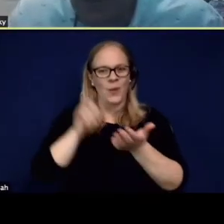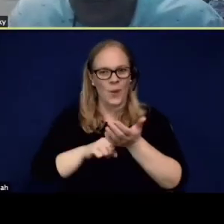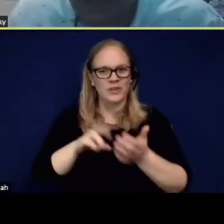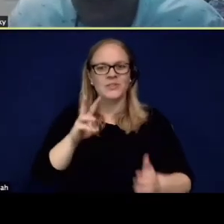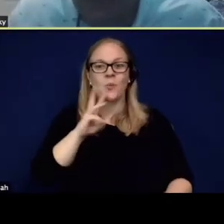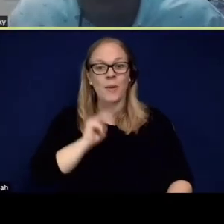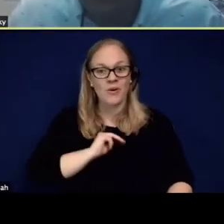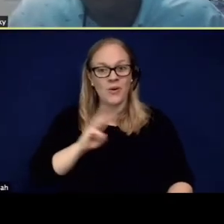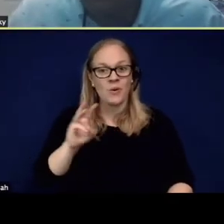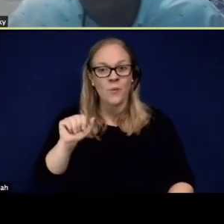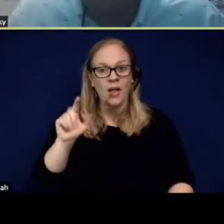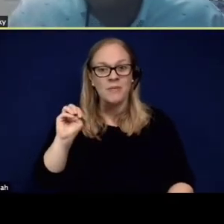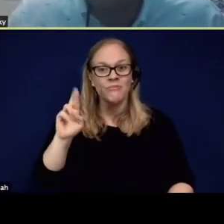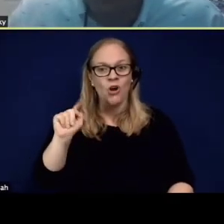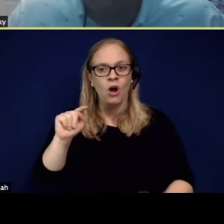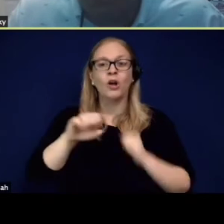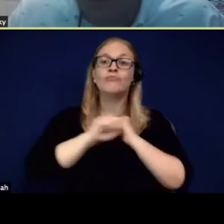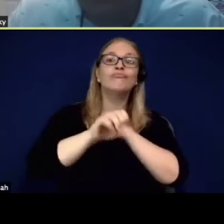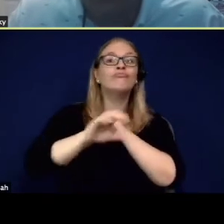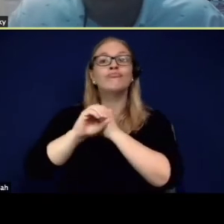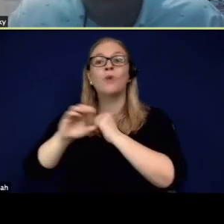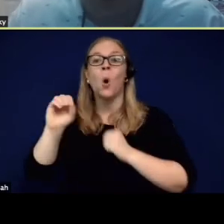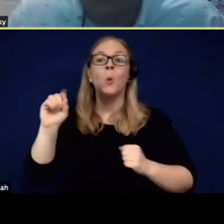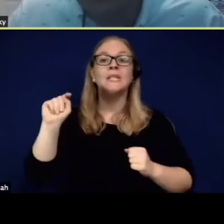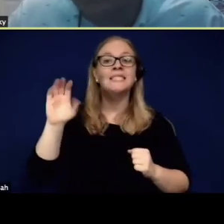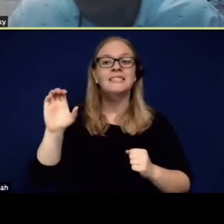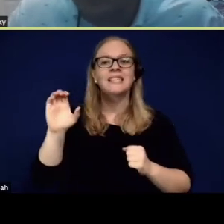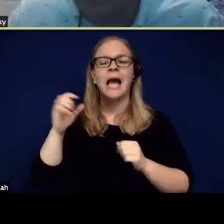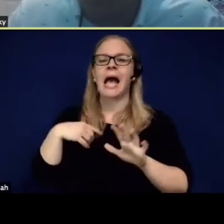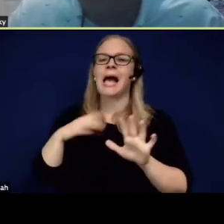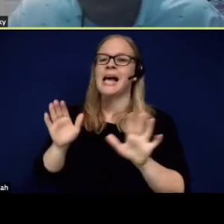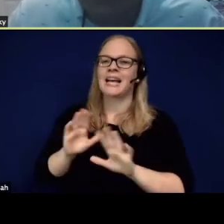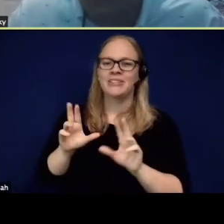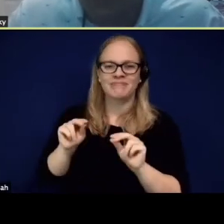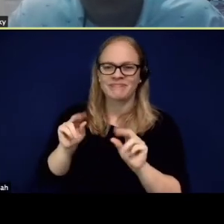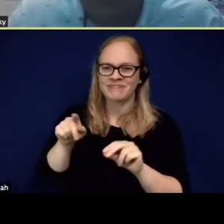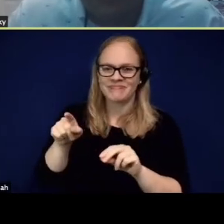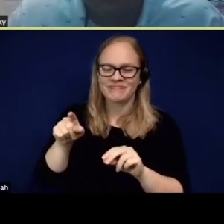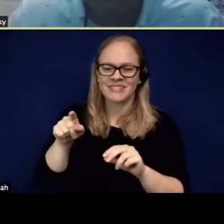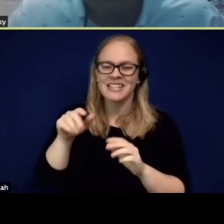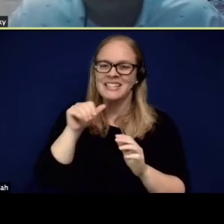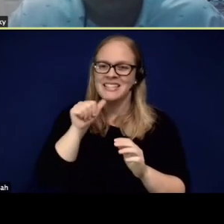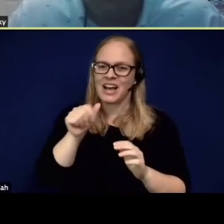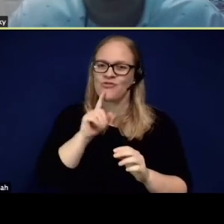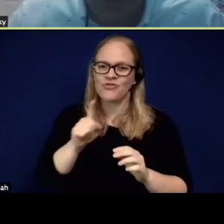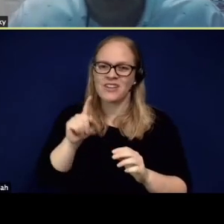OTC hearing aids. Just because you can get them online or through Walmart doesn't make them over-the-counter hearing aids.